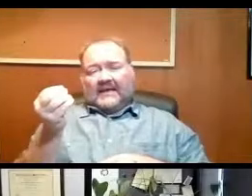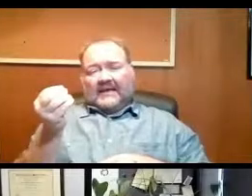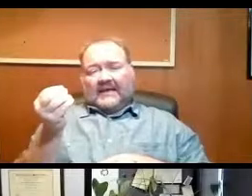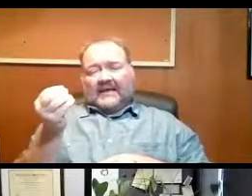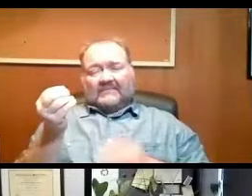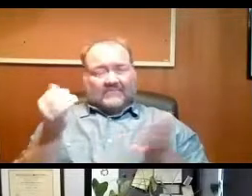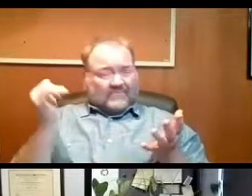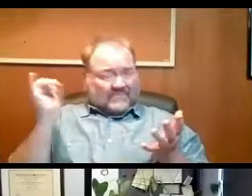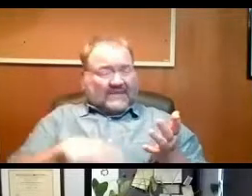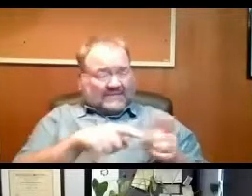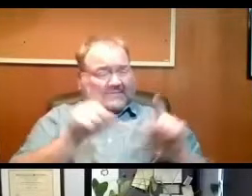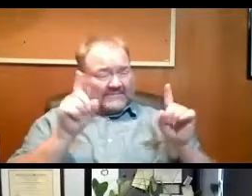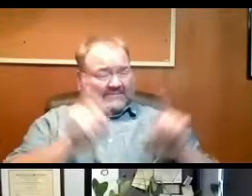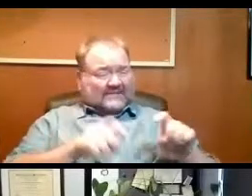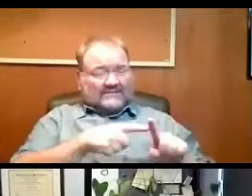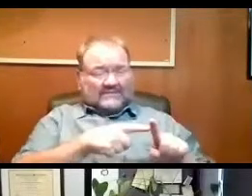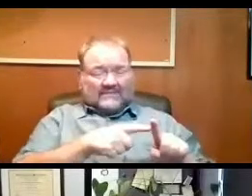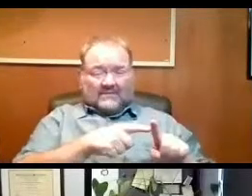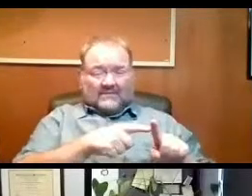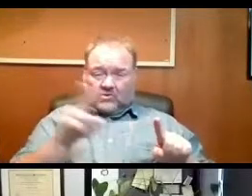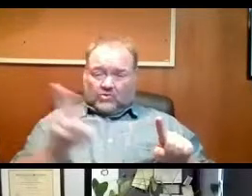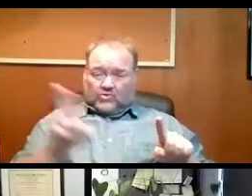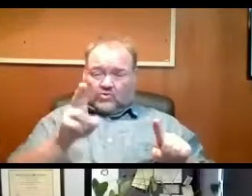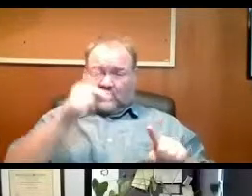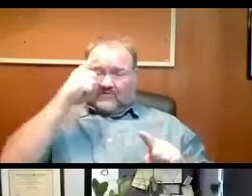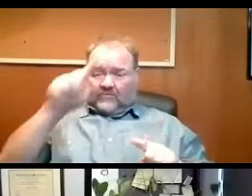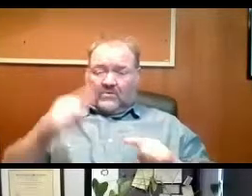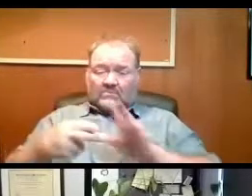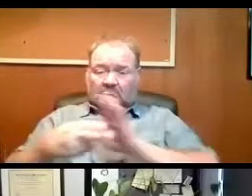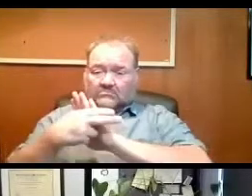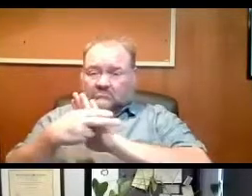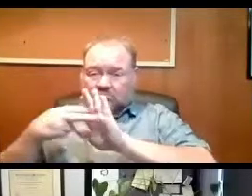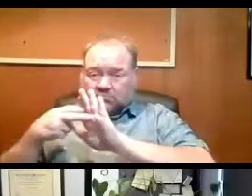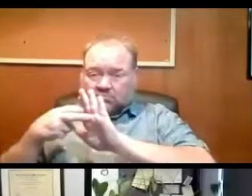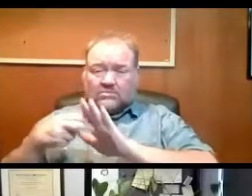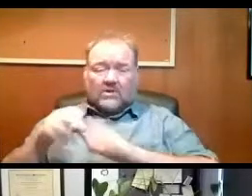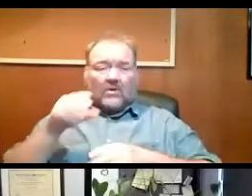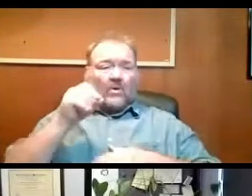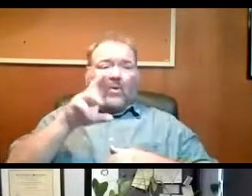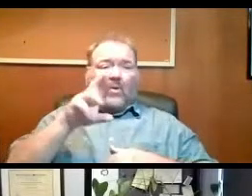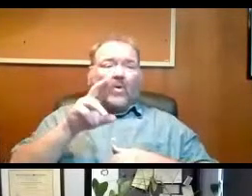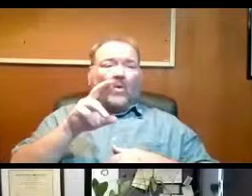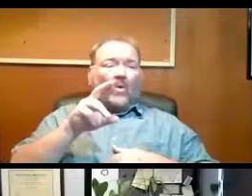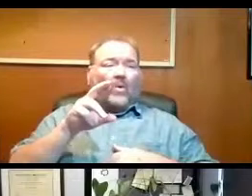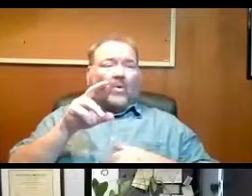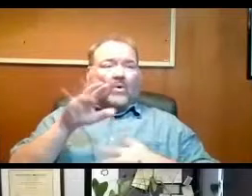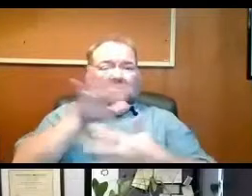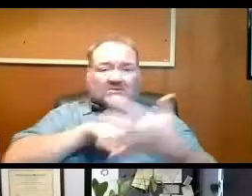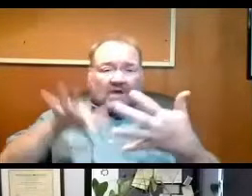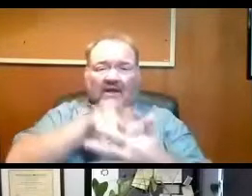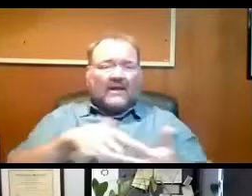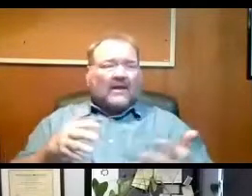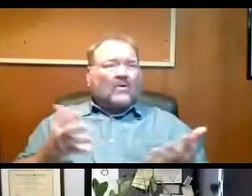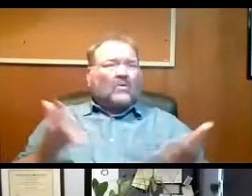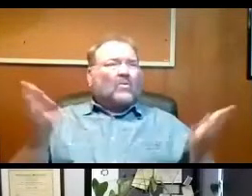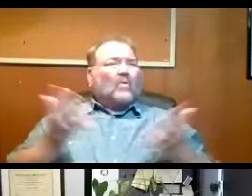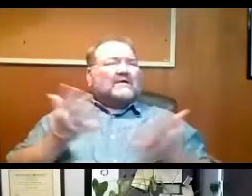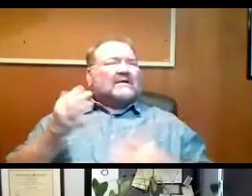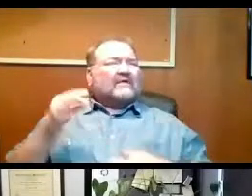is this a test that is primarily used for diagnosis or for surveillance? And what are any advantages